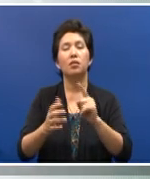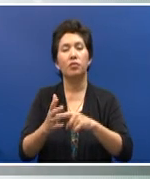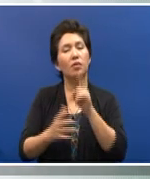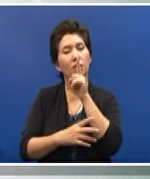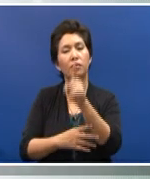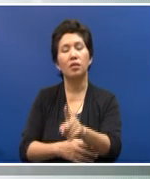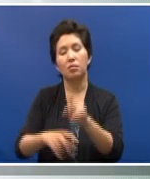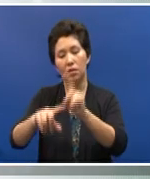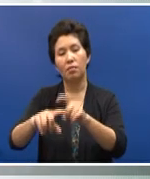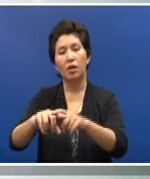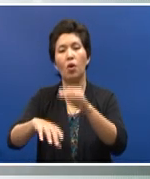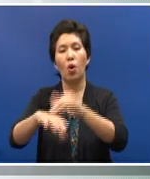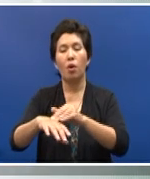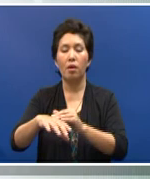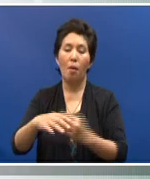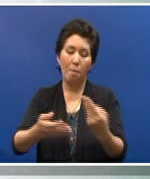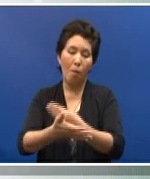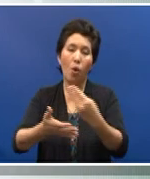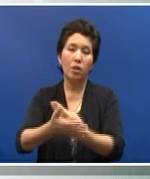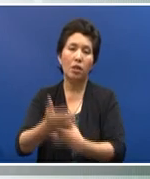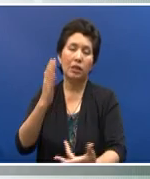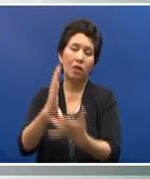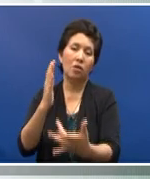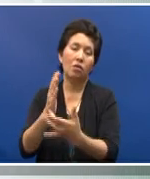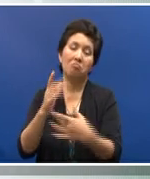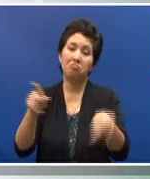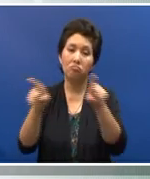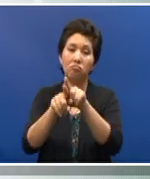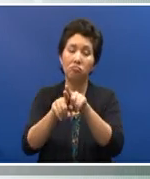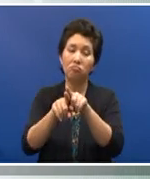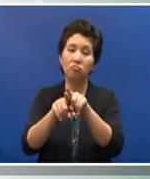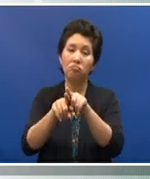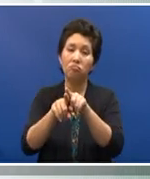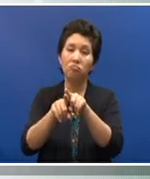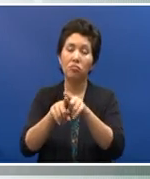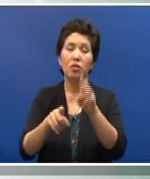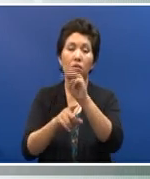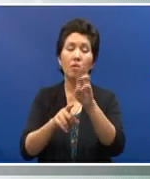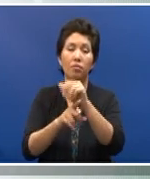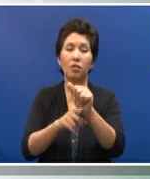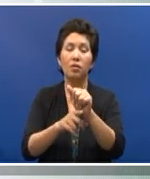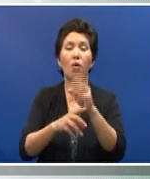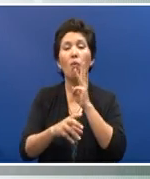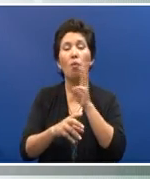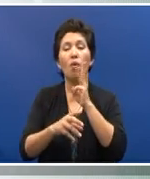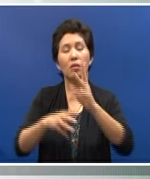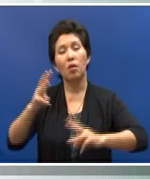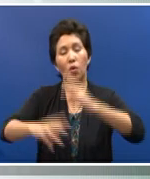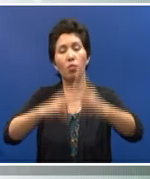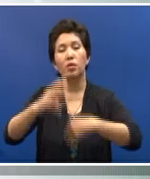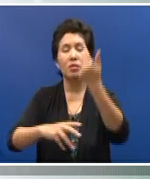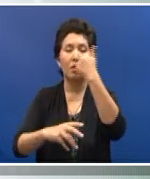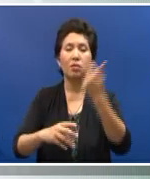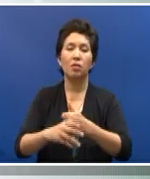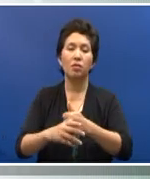heavily dependent on modern technology. Okay, such as windmills, okay, water wheels, tractors,